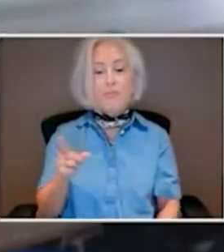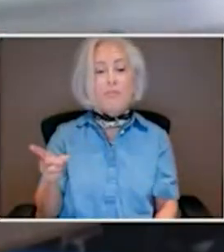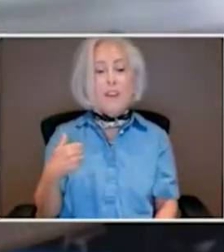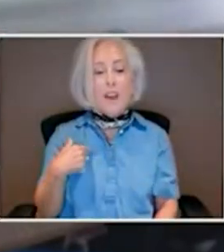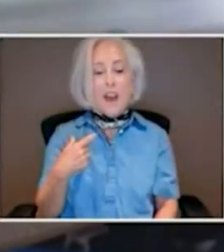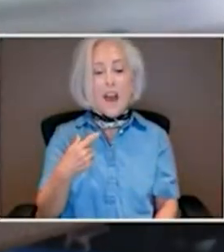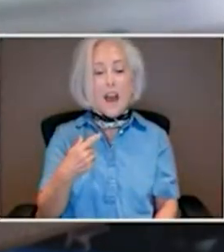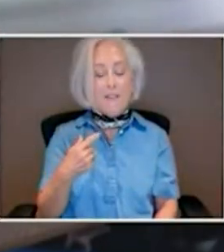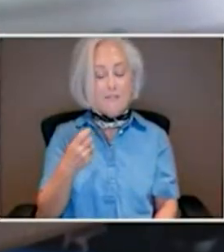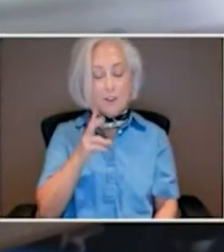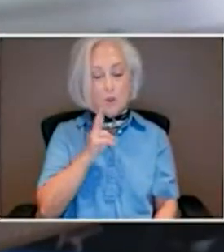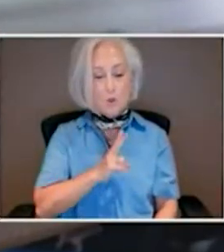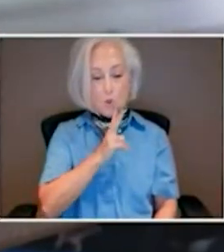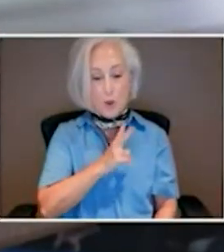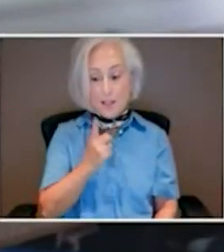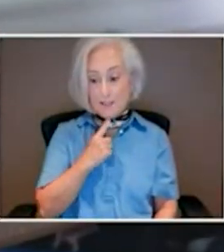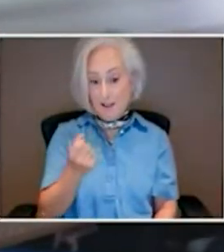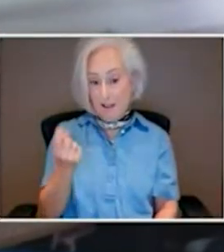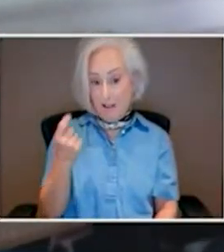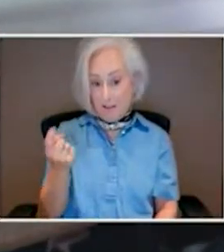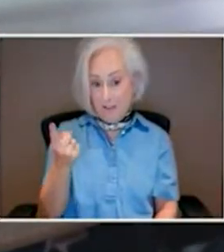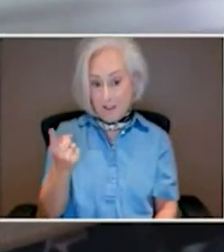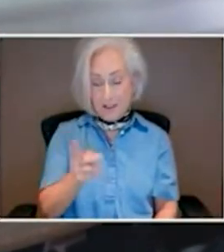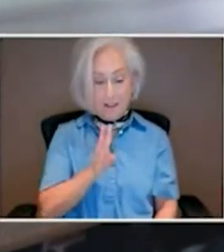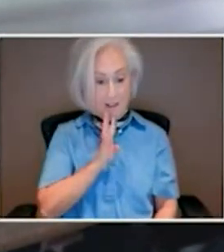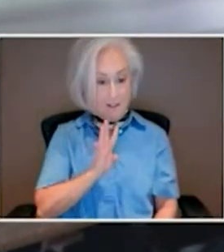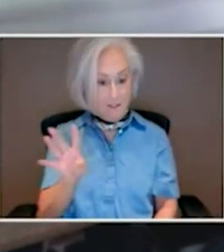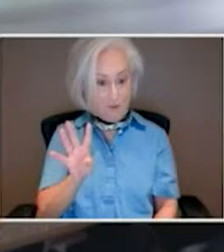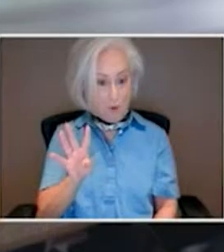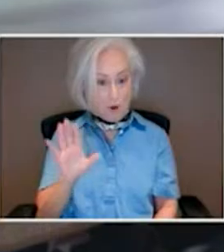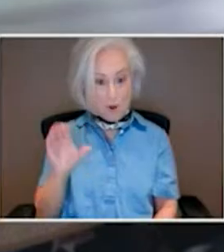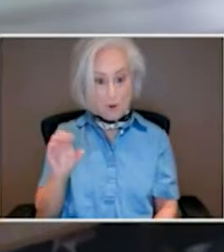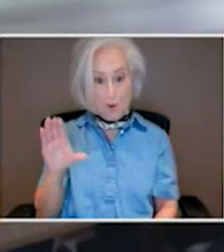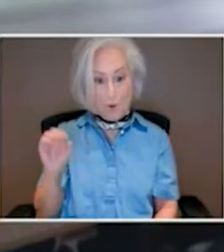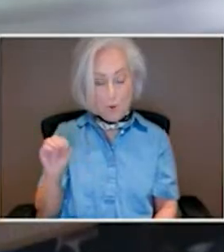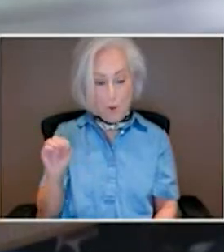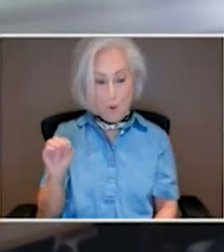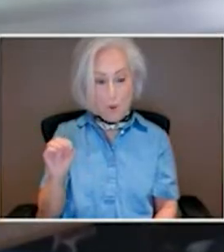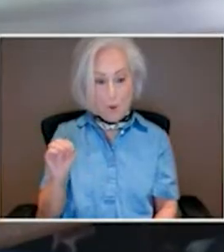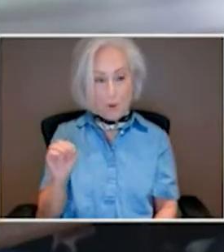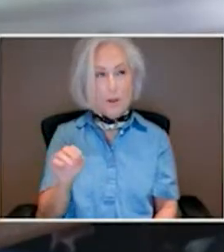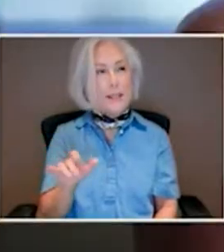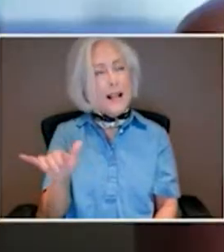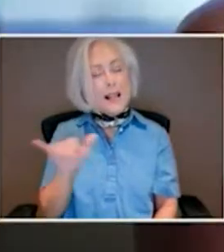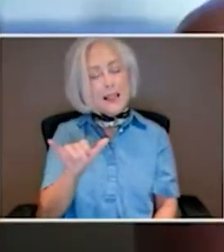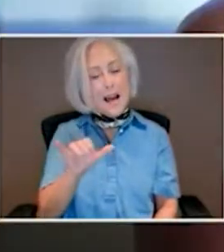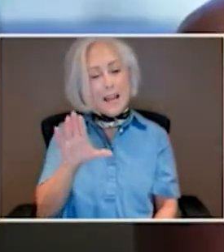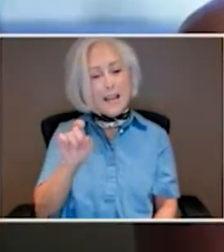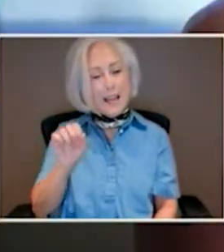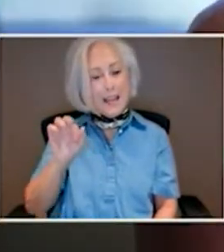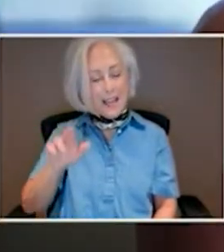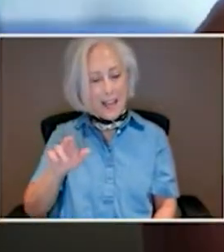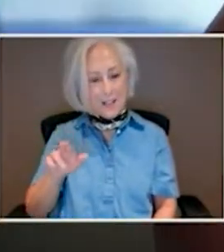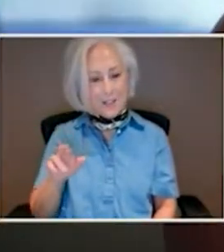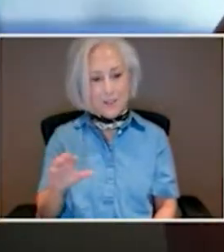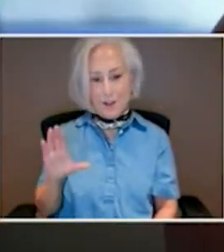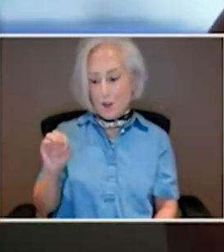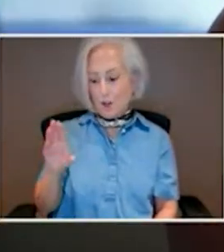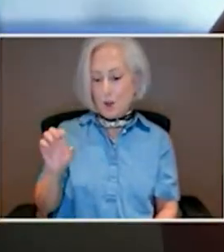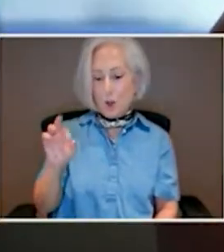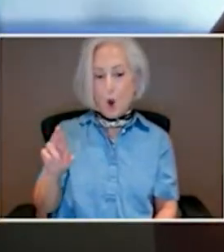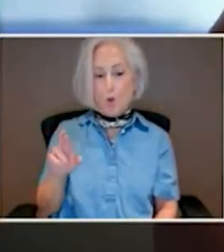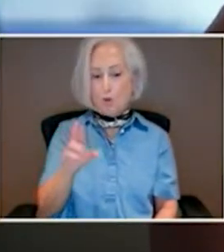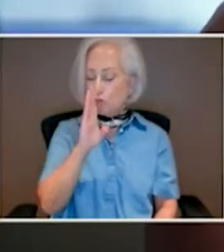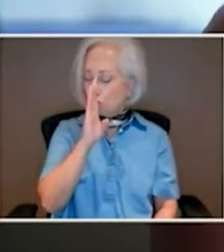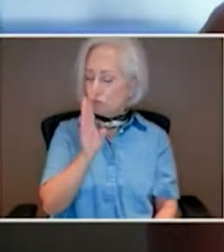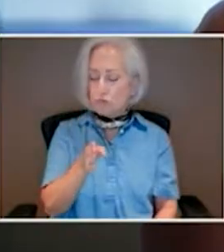There's also 4-year-old Coco. It's like cancer. Coco can be blunt. She would whisper to people